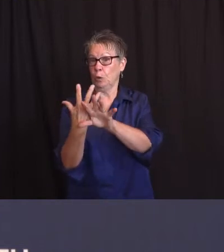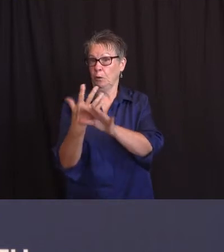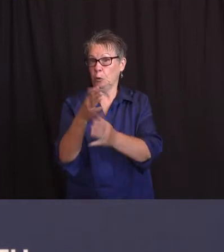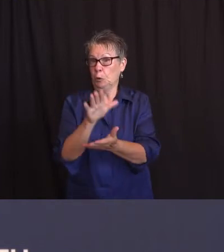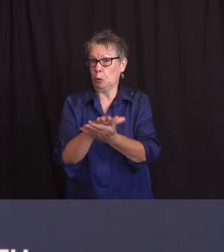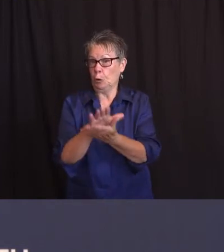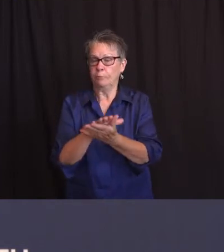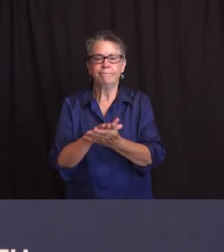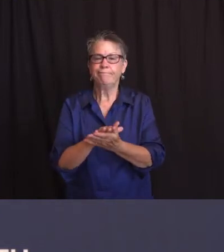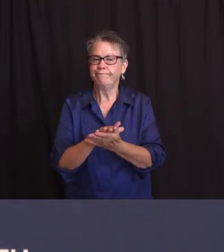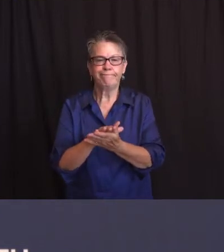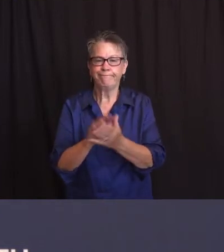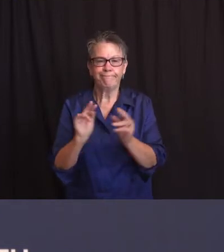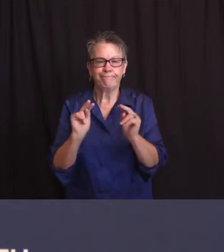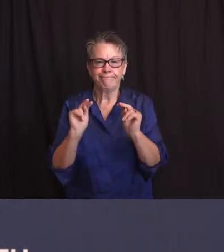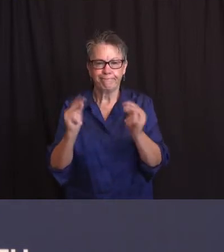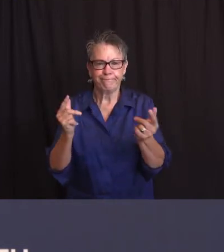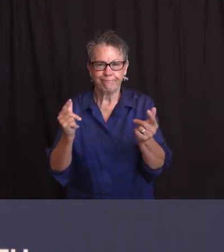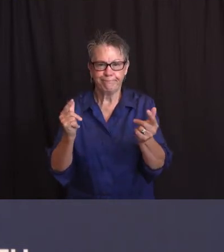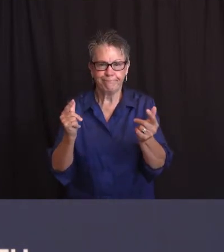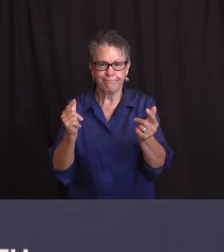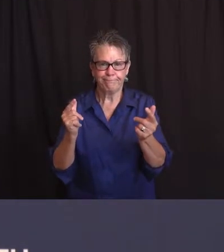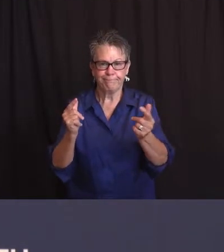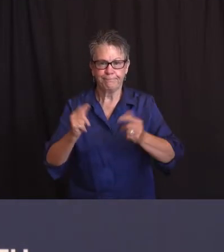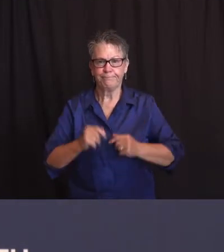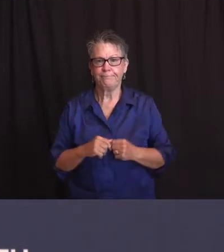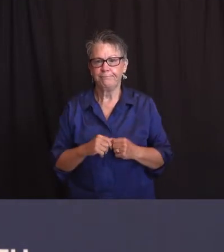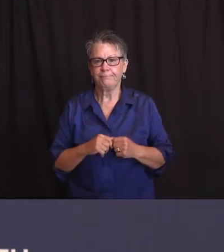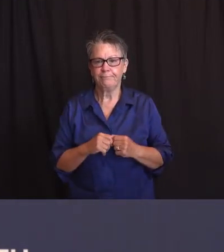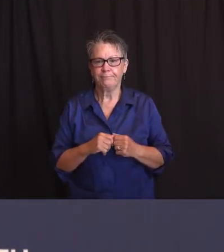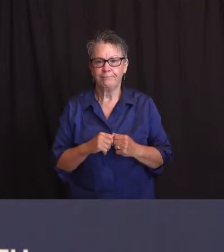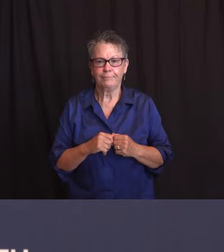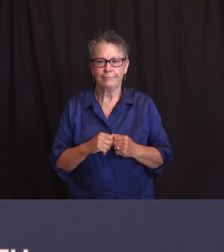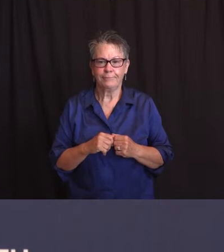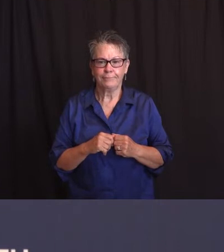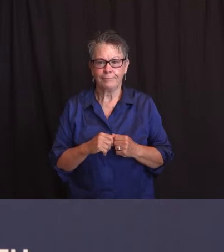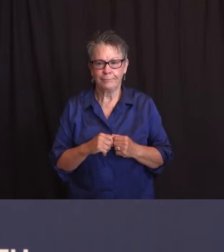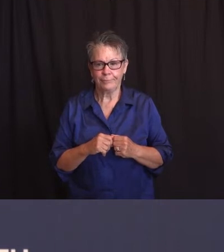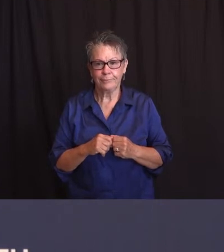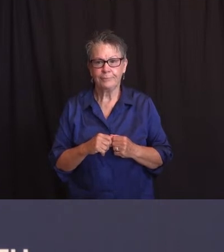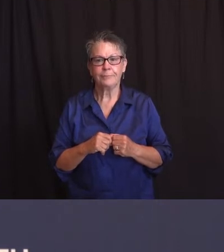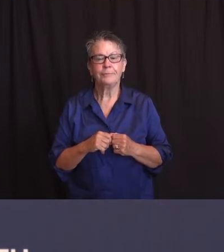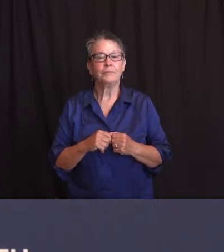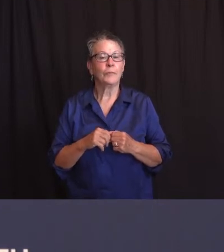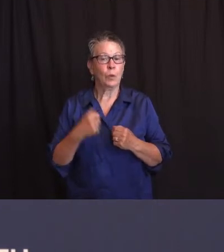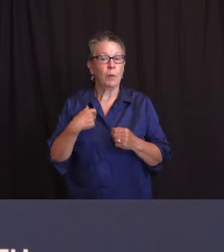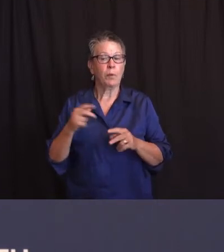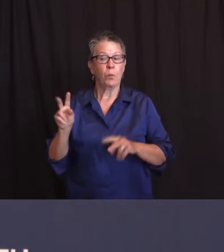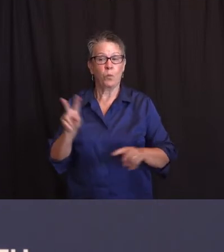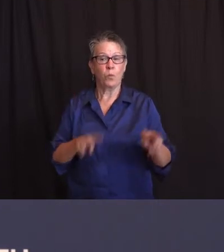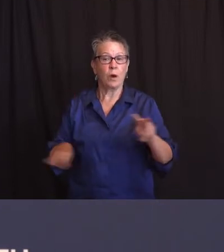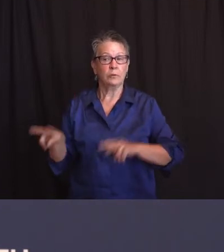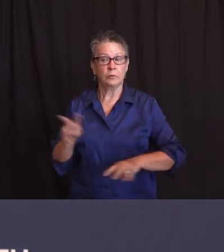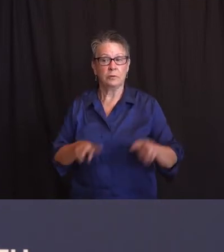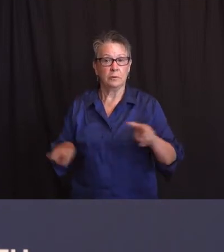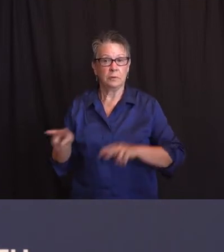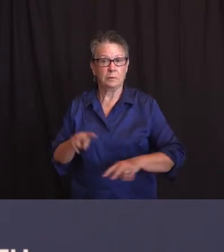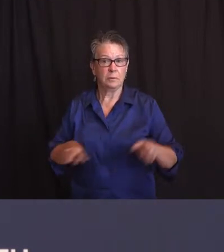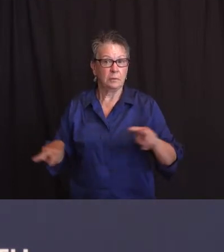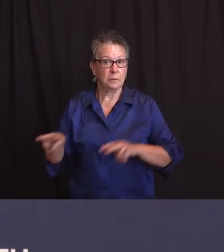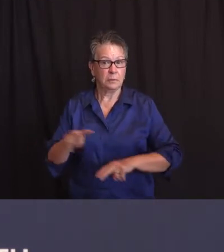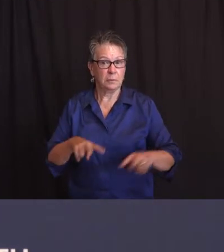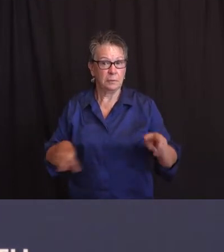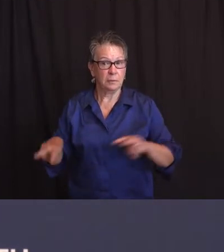watching this like a hawk, there's no question where the richer educational experience is, and that is full on in person.